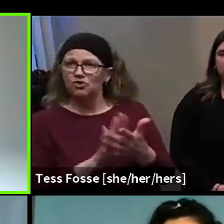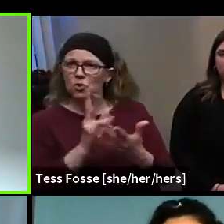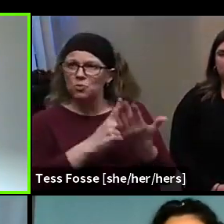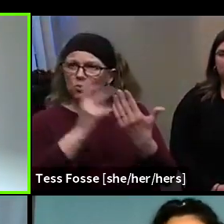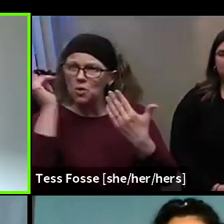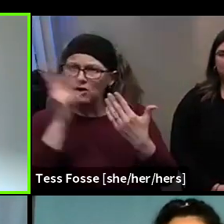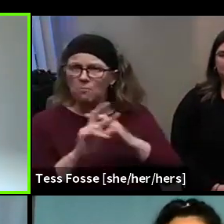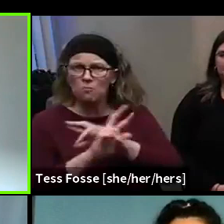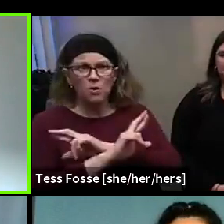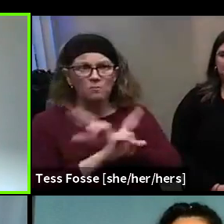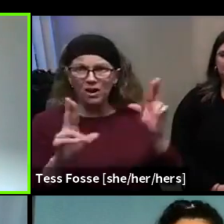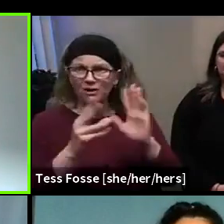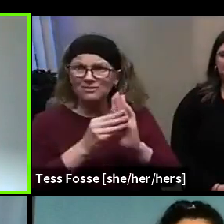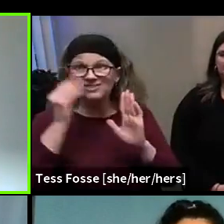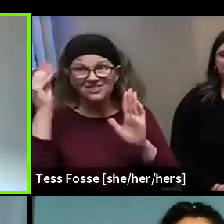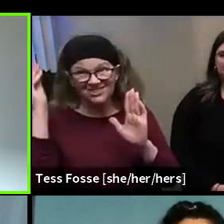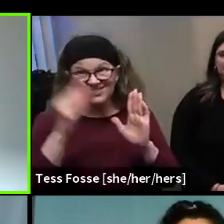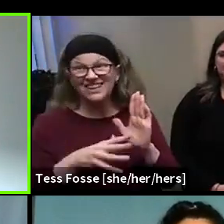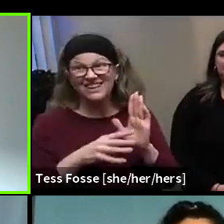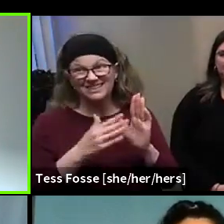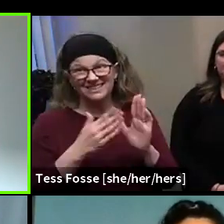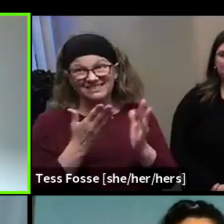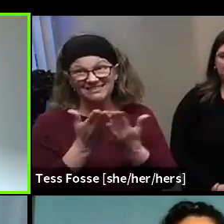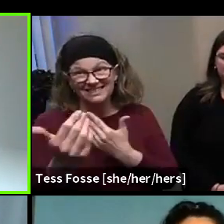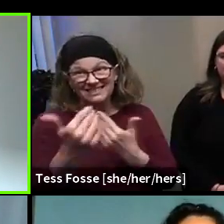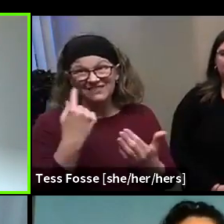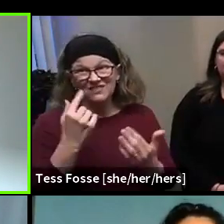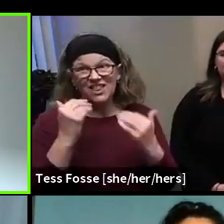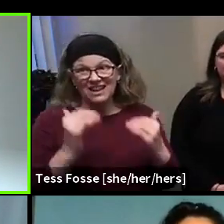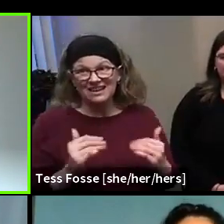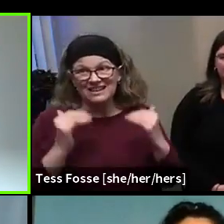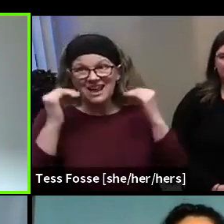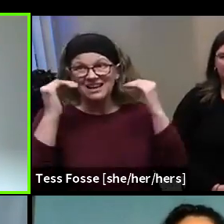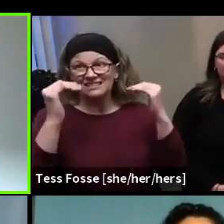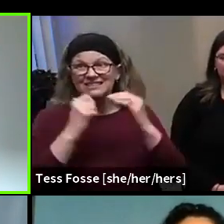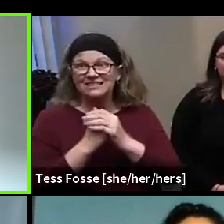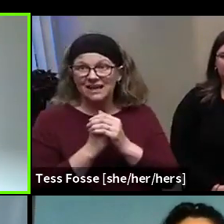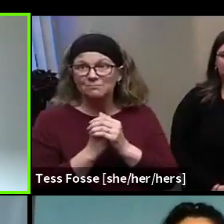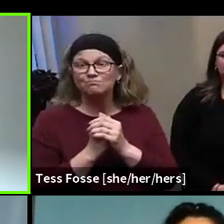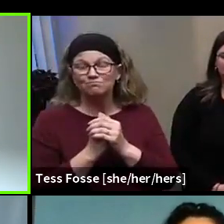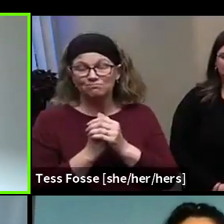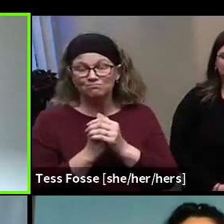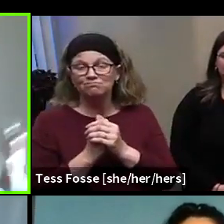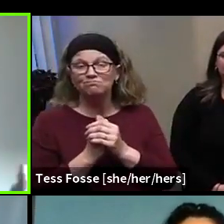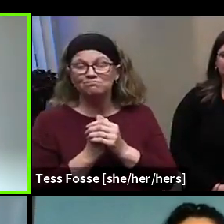definitely prepares students for their next steps. Now,